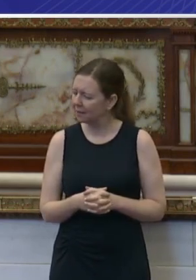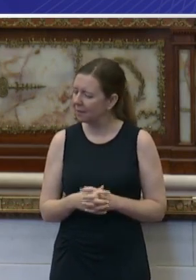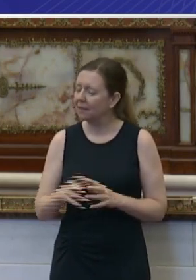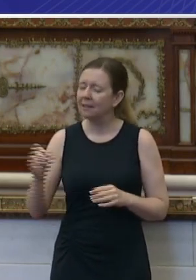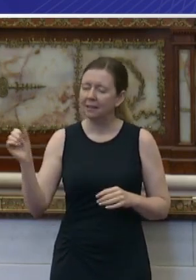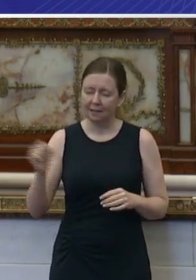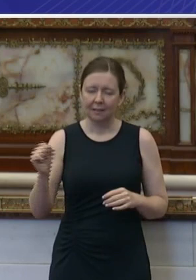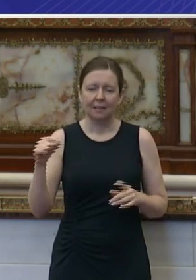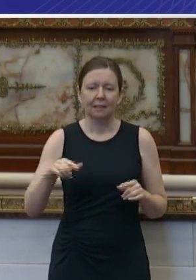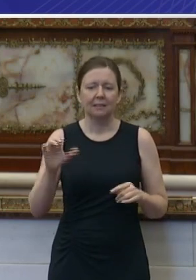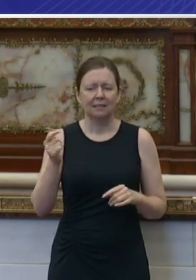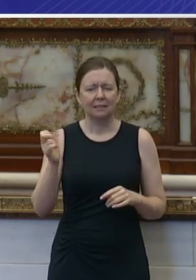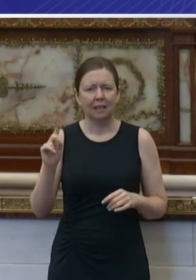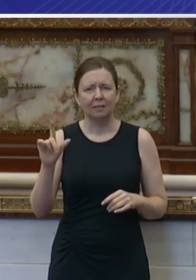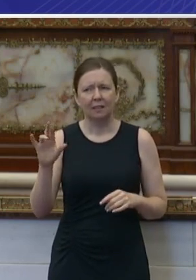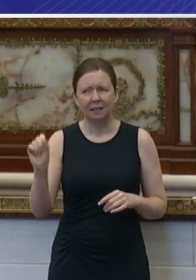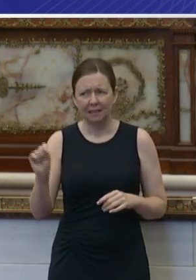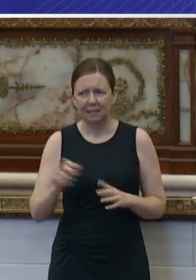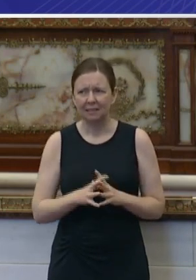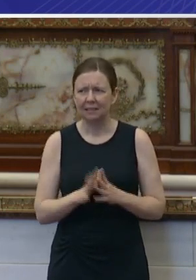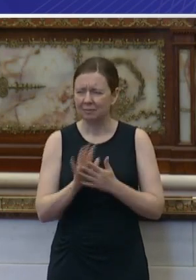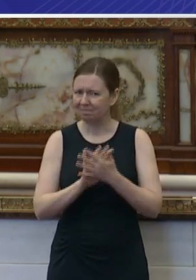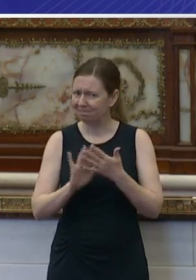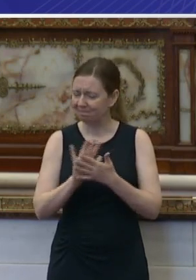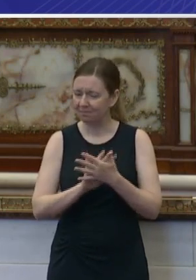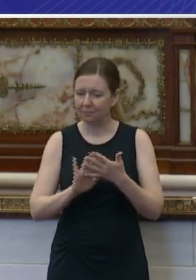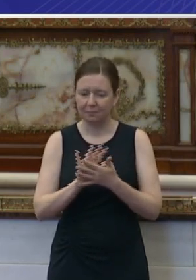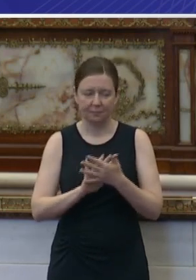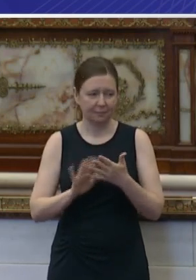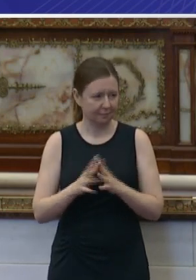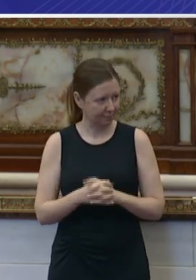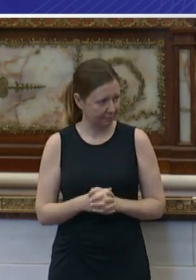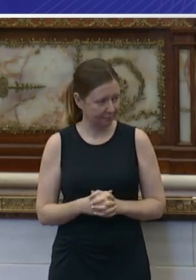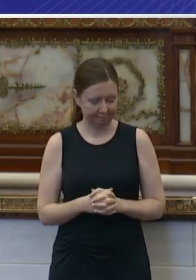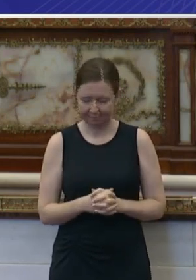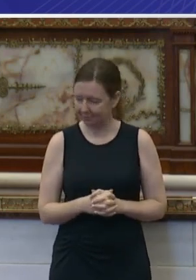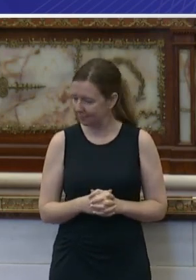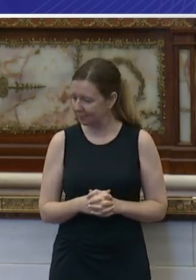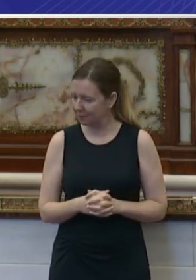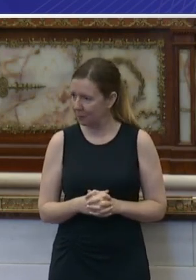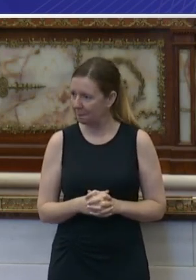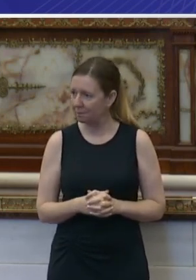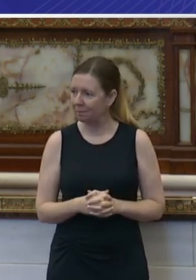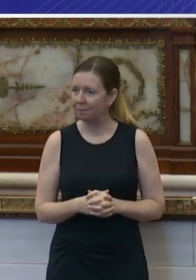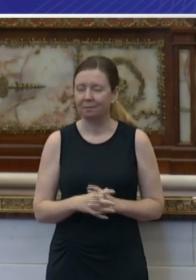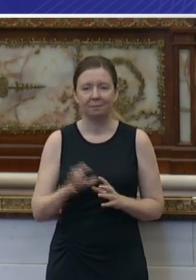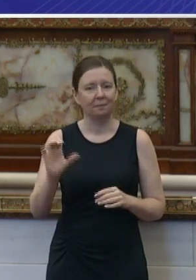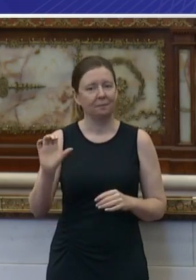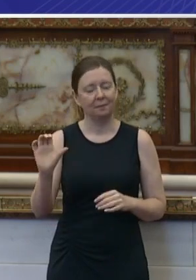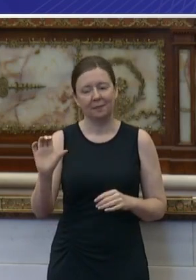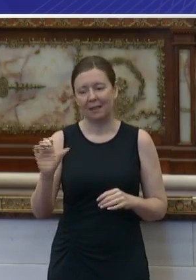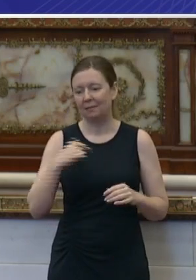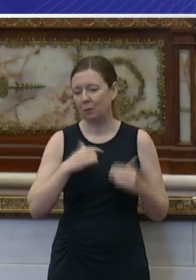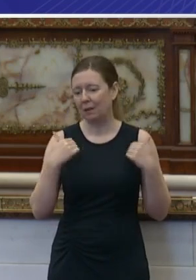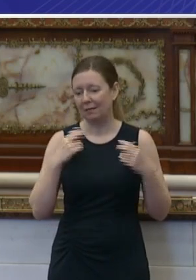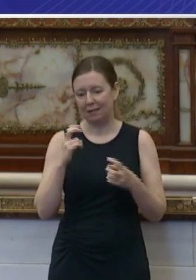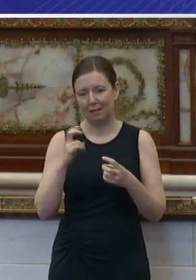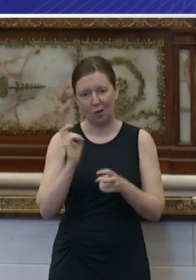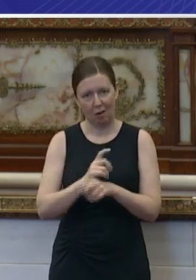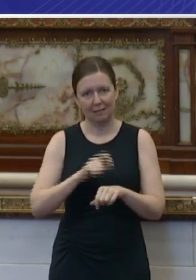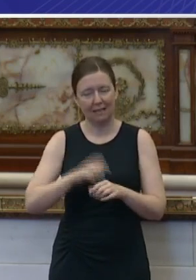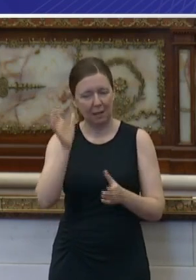Yes, this is Calvin Wongus, and I am a member of Pennsylvania. Calvin, we're having some difficulty hearing you.